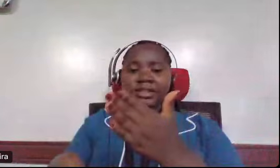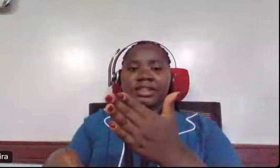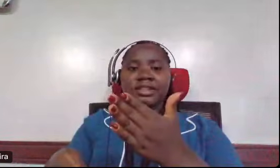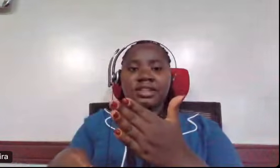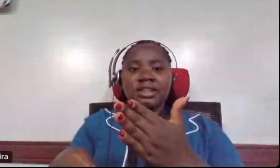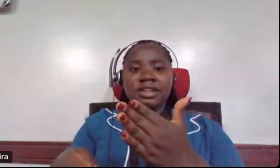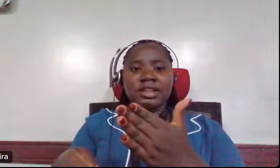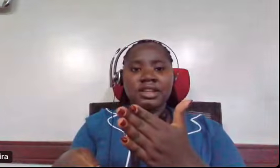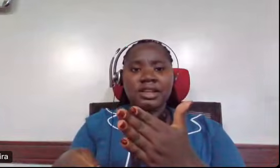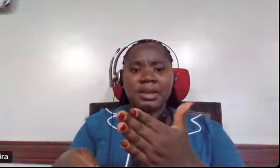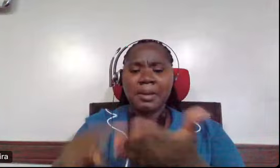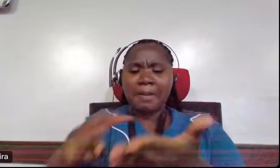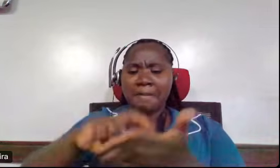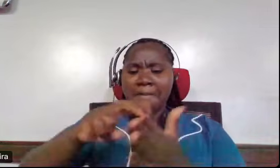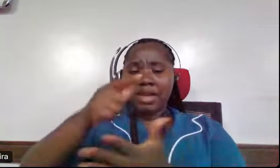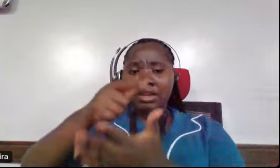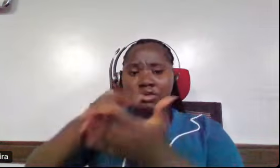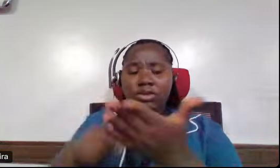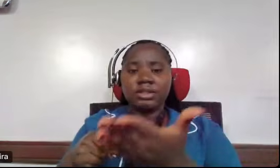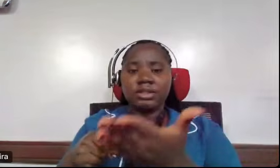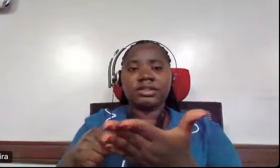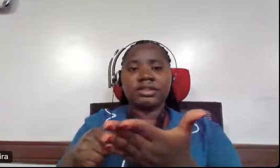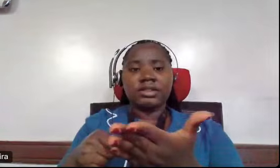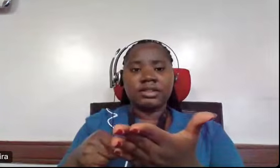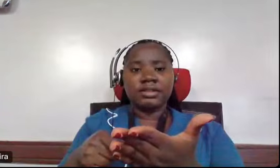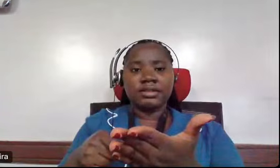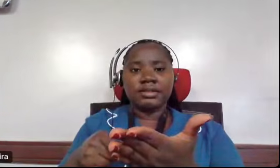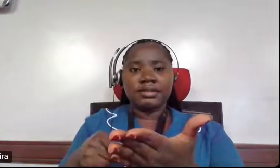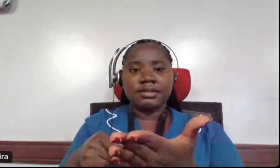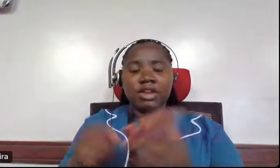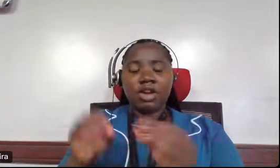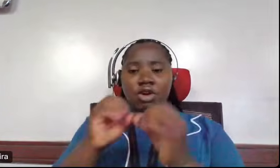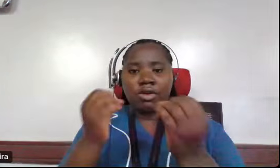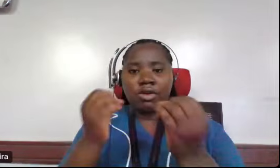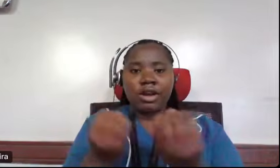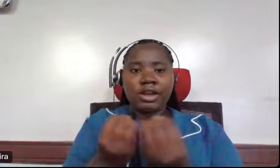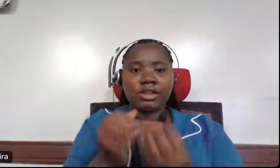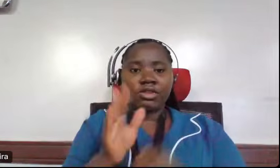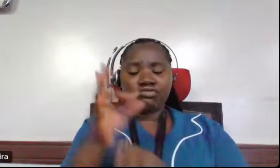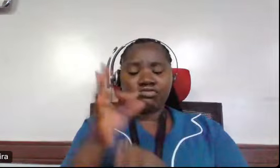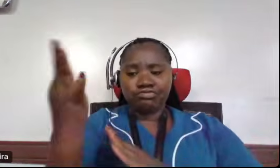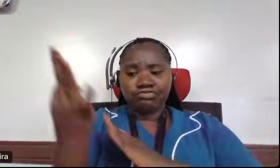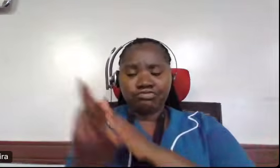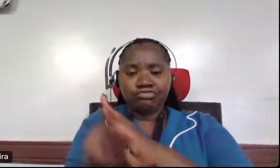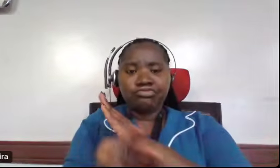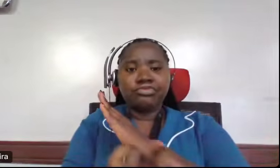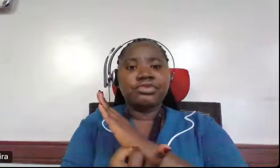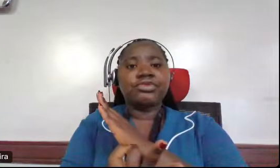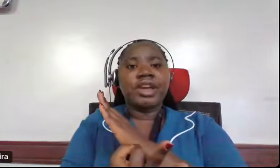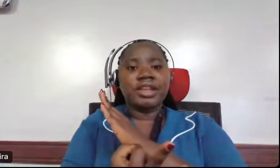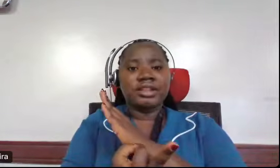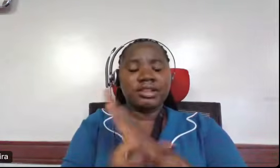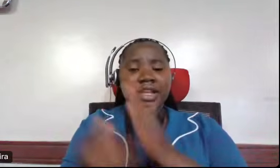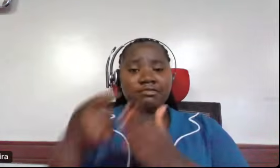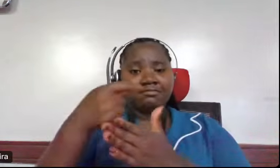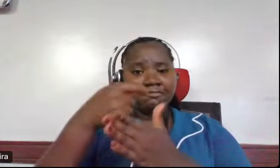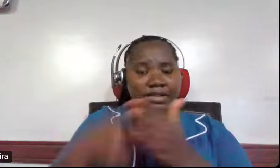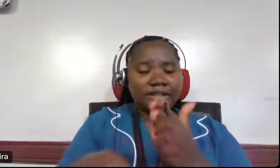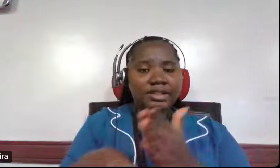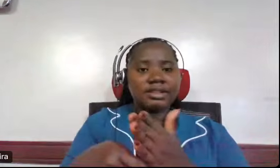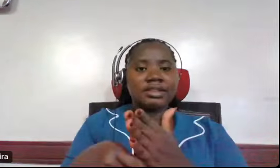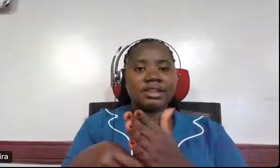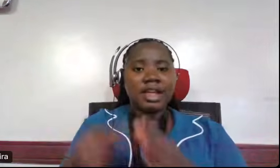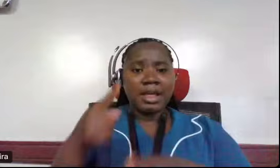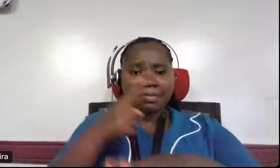compliant with all taxes? What we mean is the organization has filed all its returns. So once